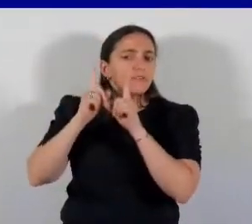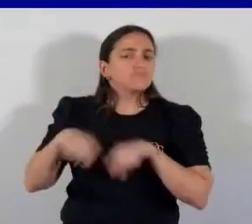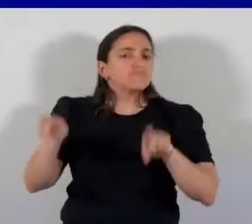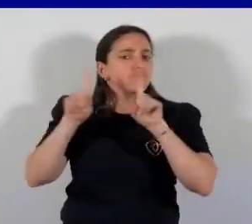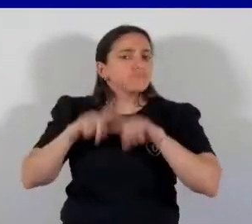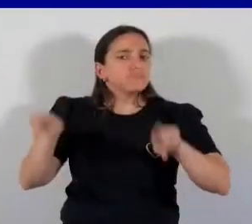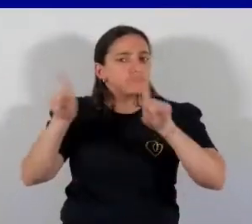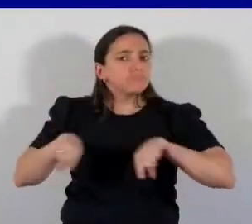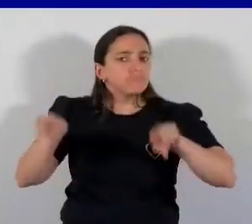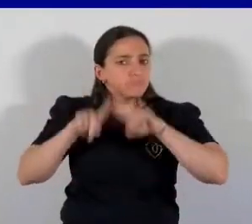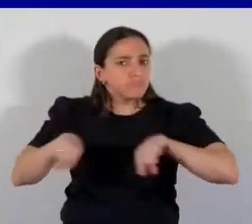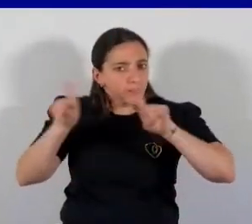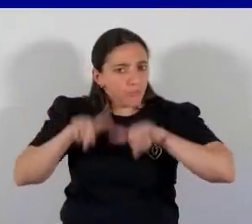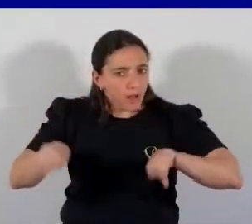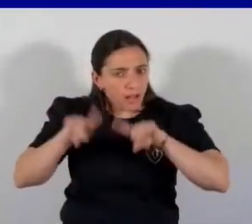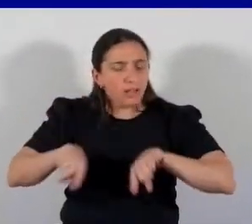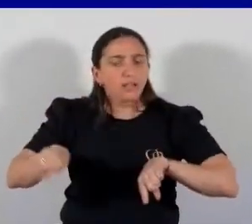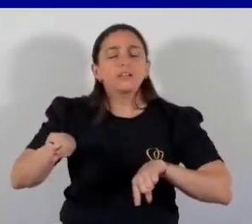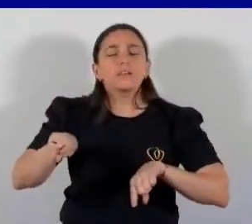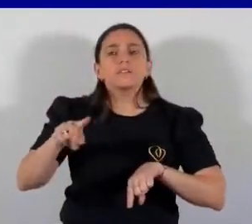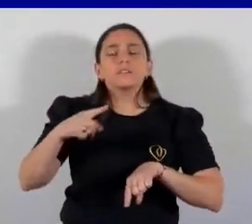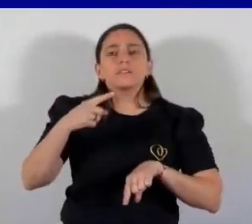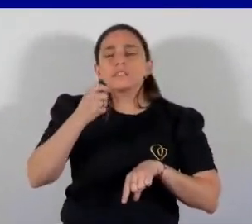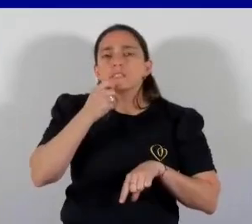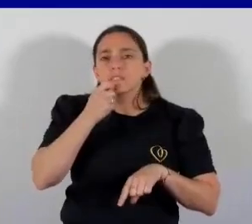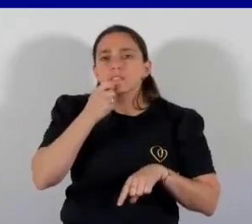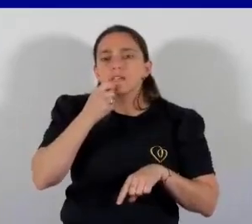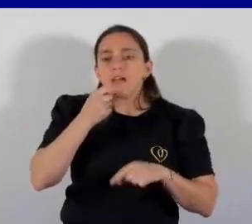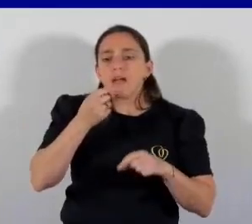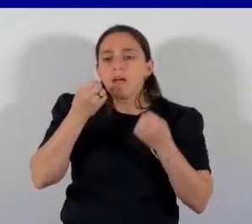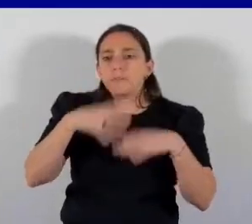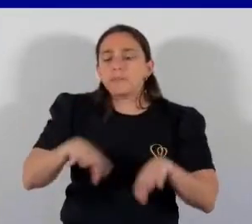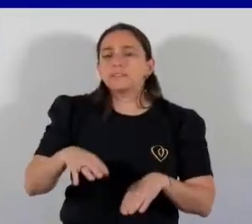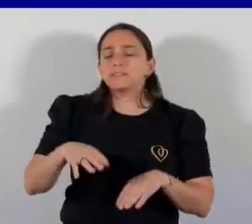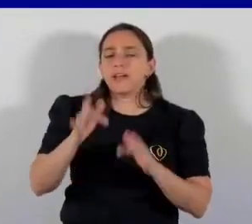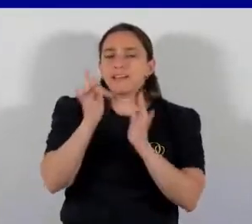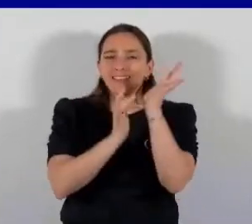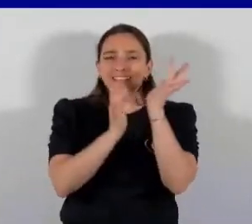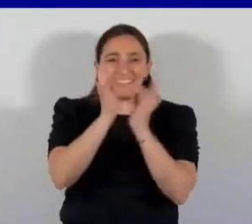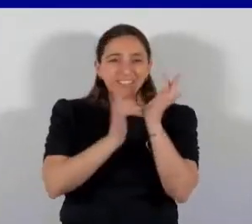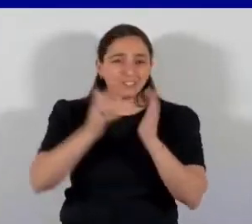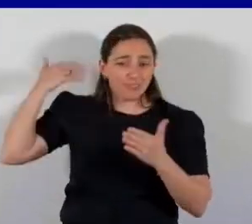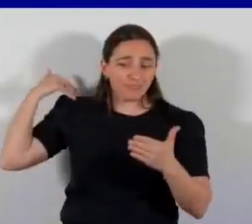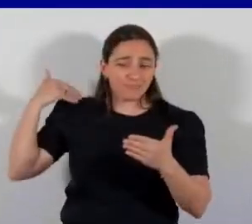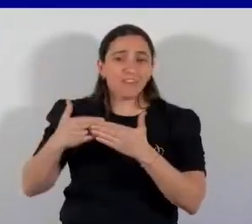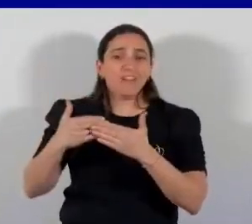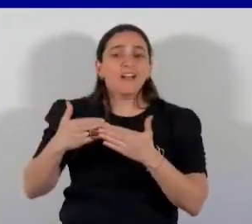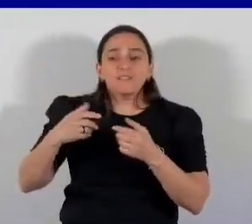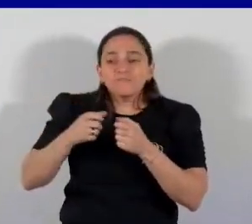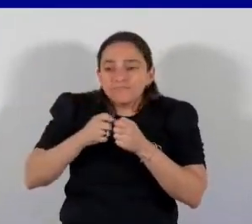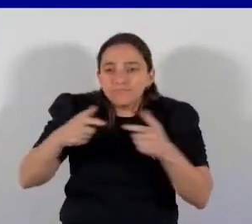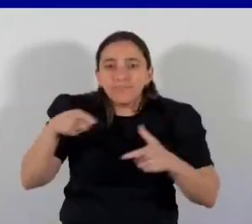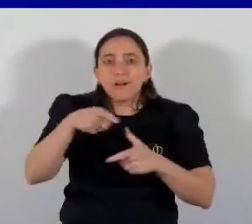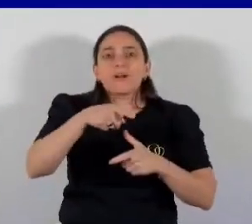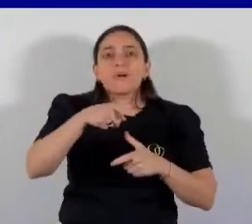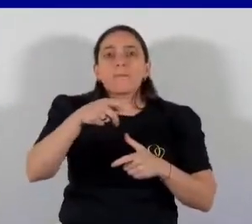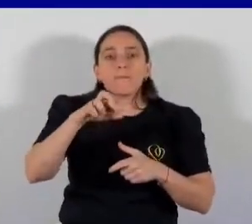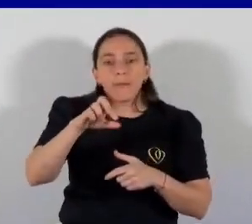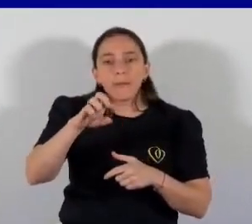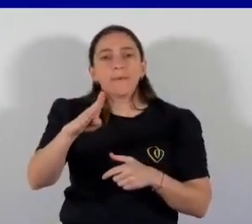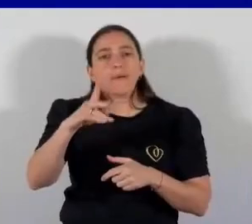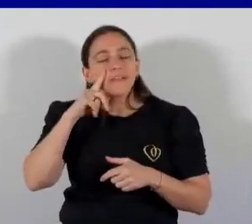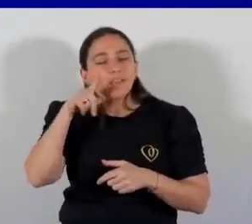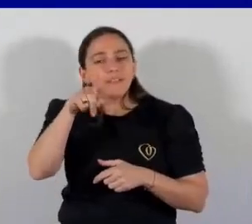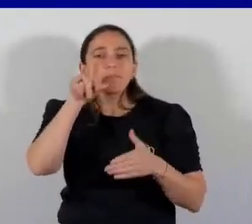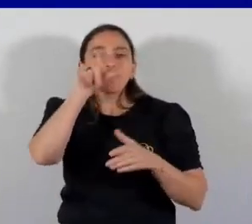constant. de hecho si tomamos desde el In fact, if we take from the beginning of the questionnaire until 1800, PBI per cápita era